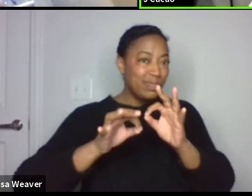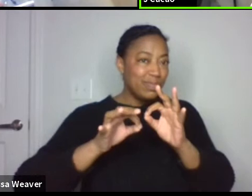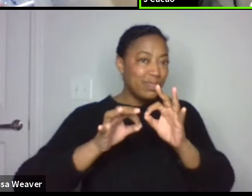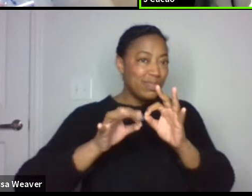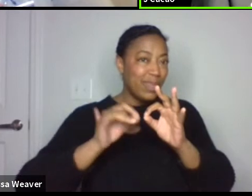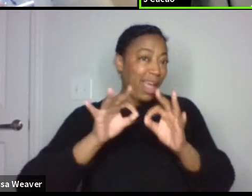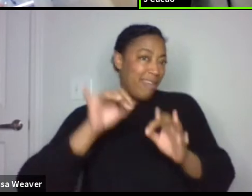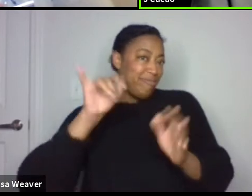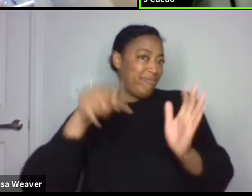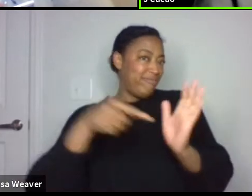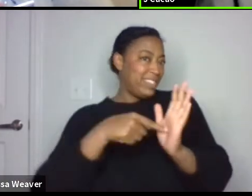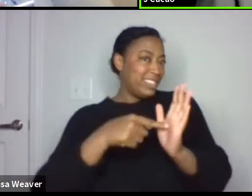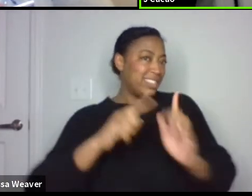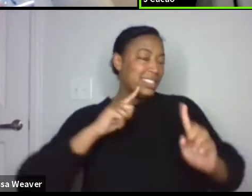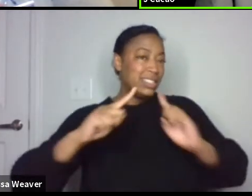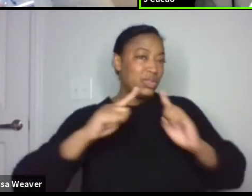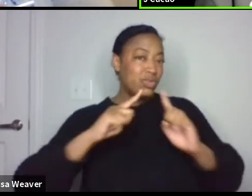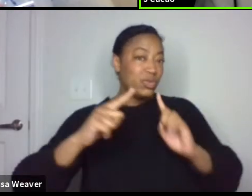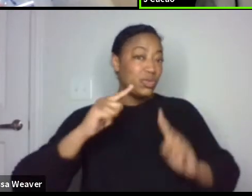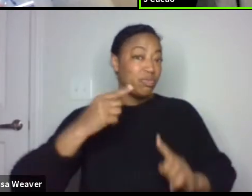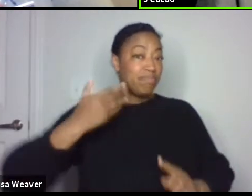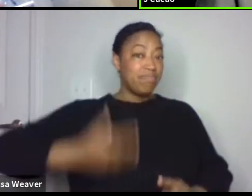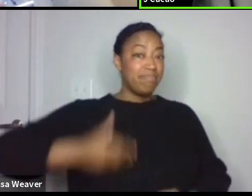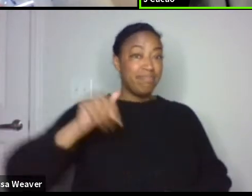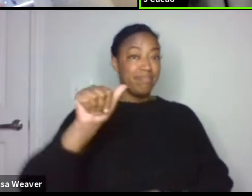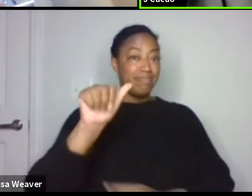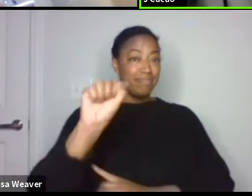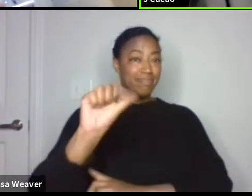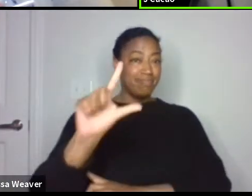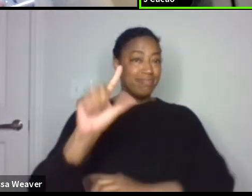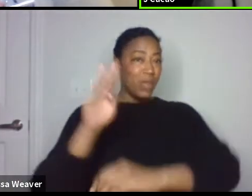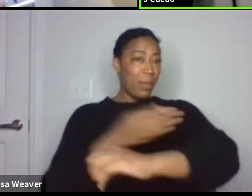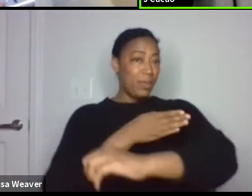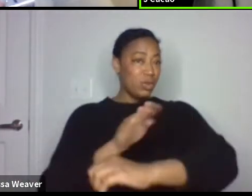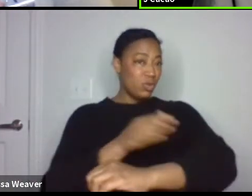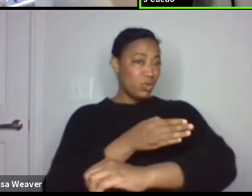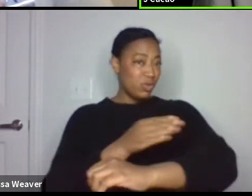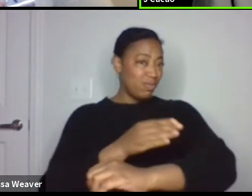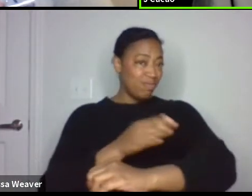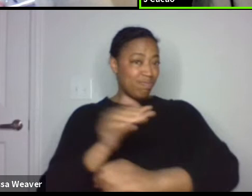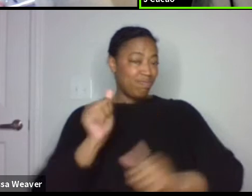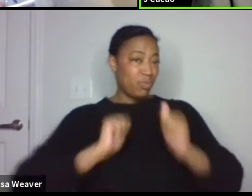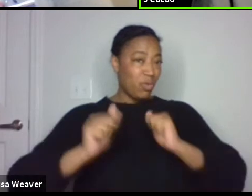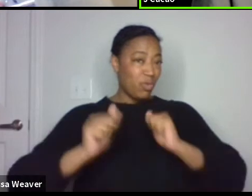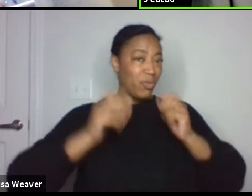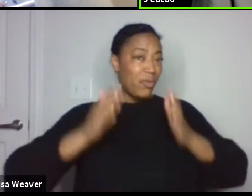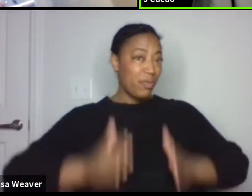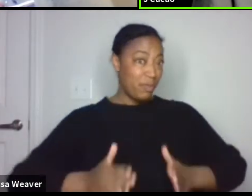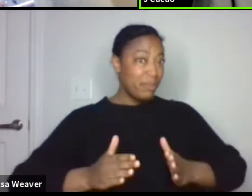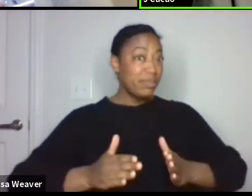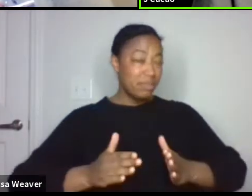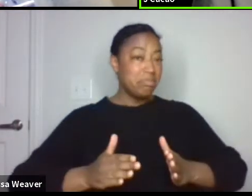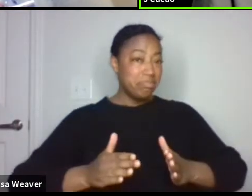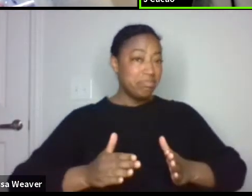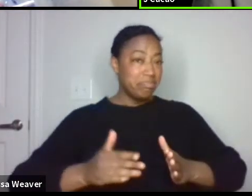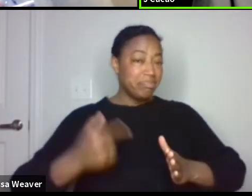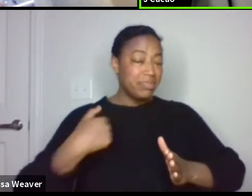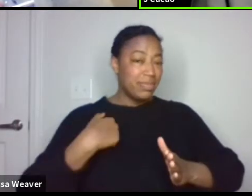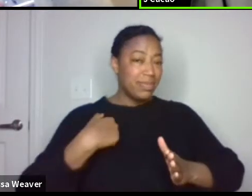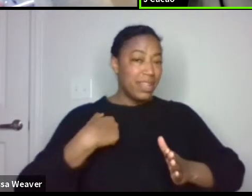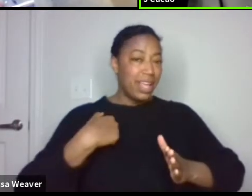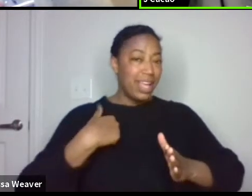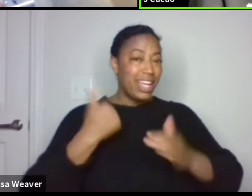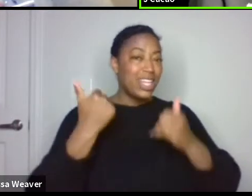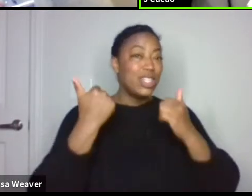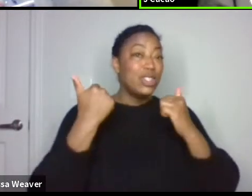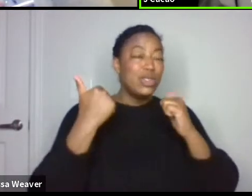interview. I am an American Sign Language music artist, and so I try as